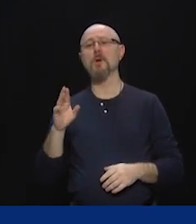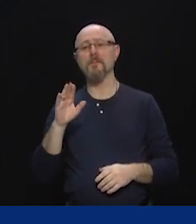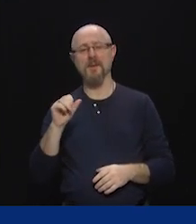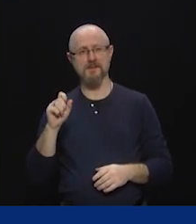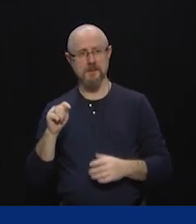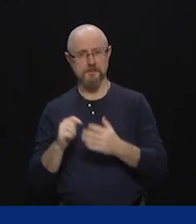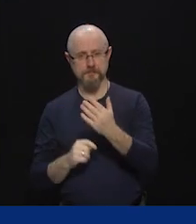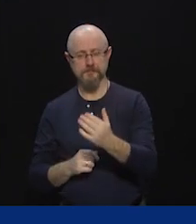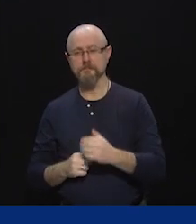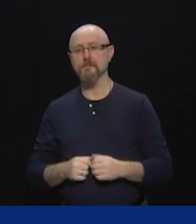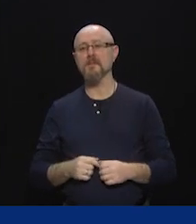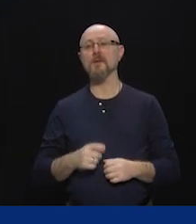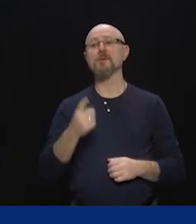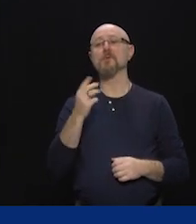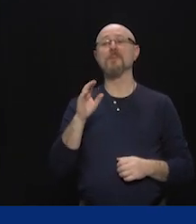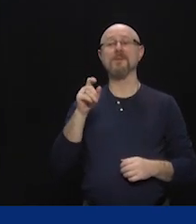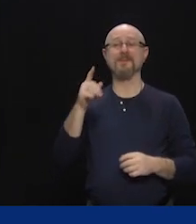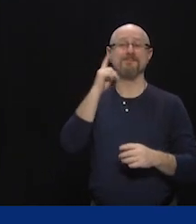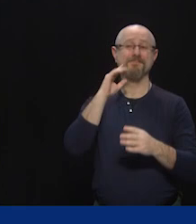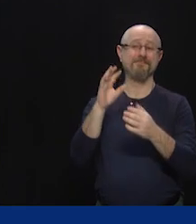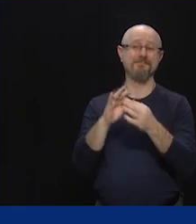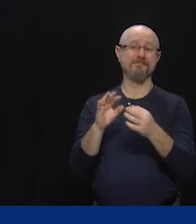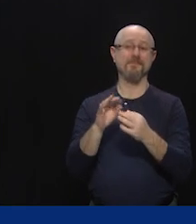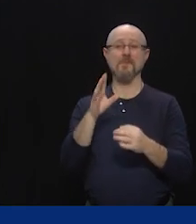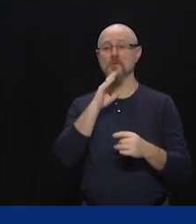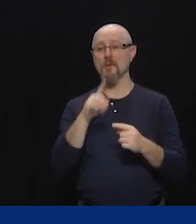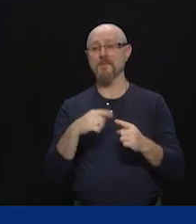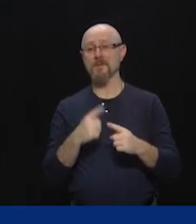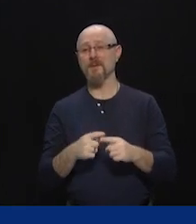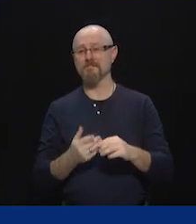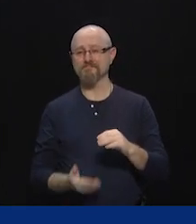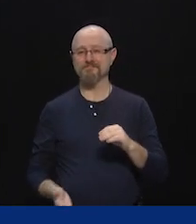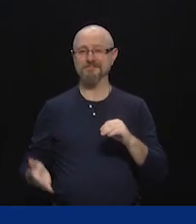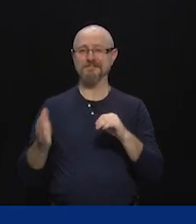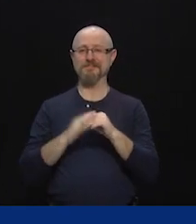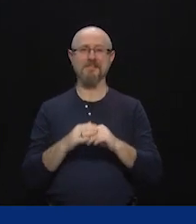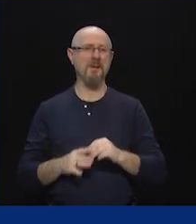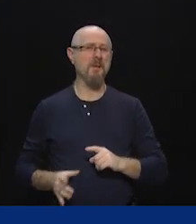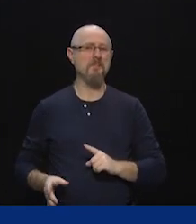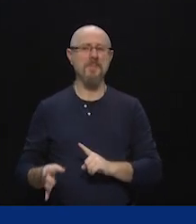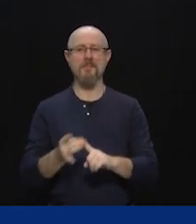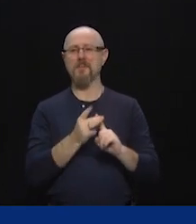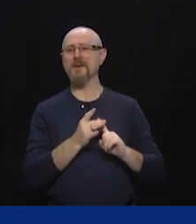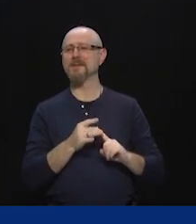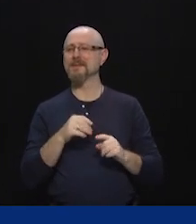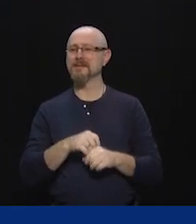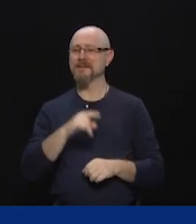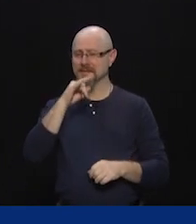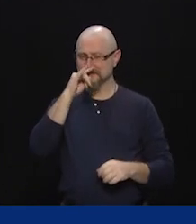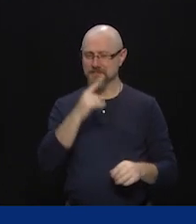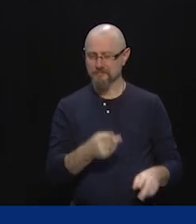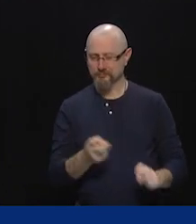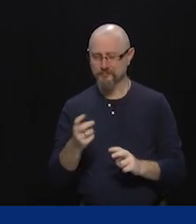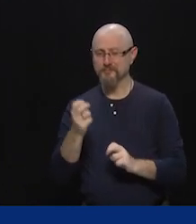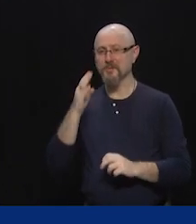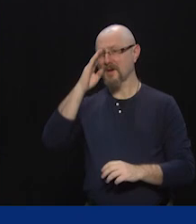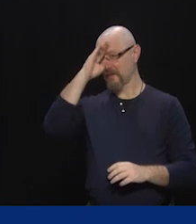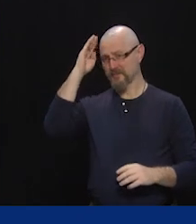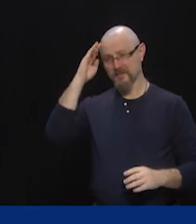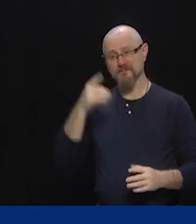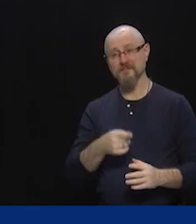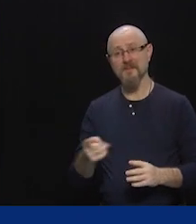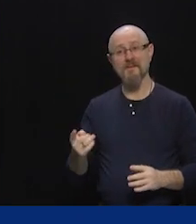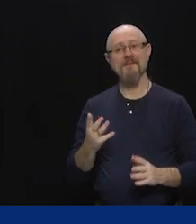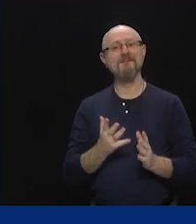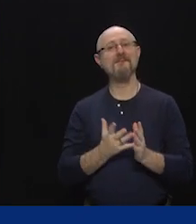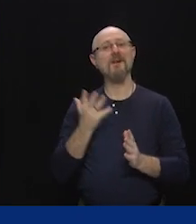was saying about the sharp increase in the number of children hospitalized with COVID, including 5 times the amount in New